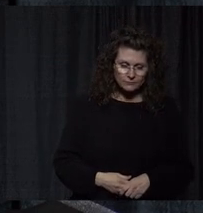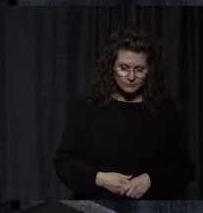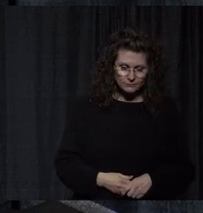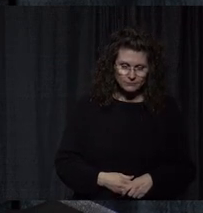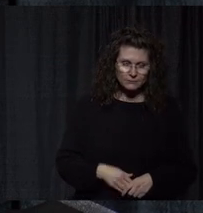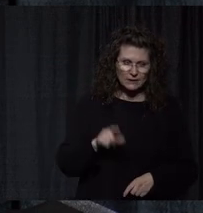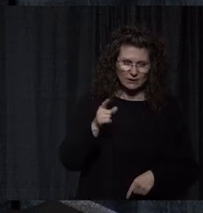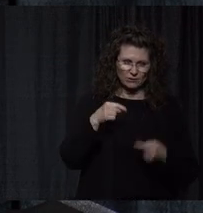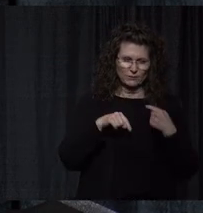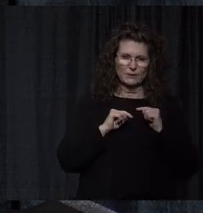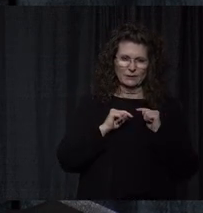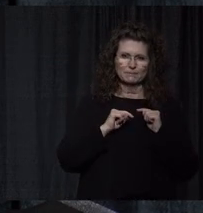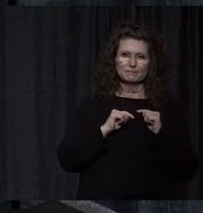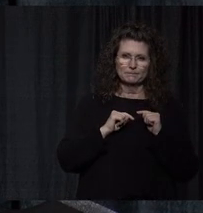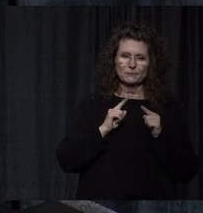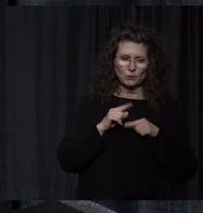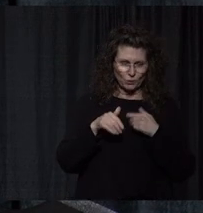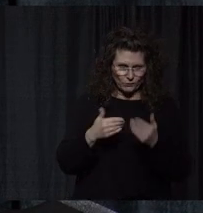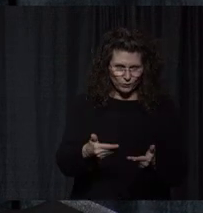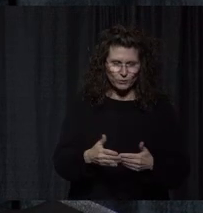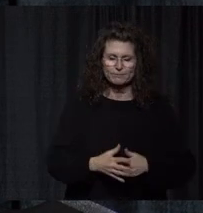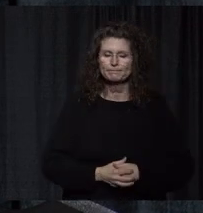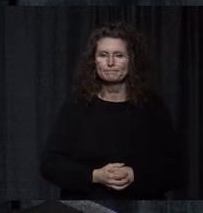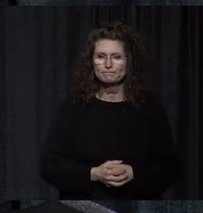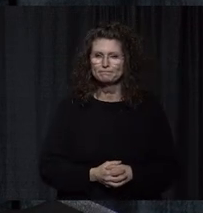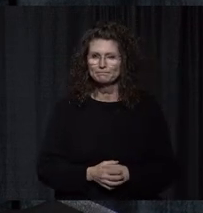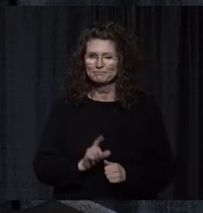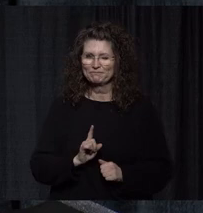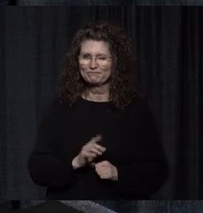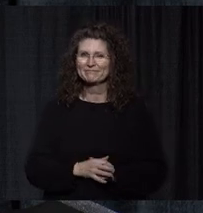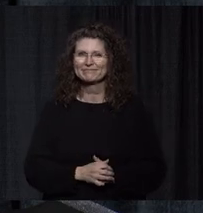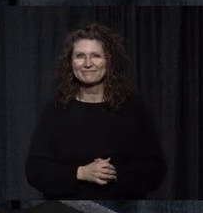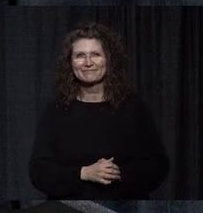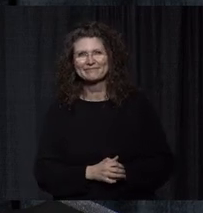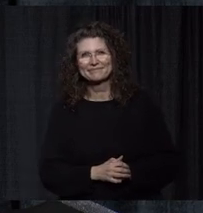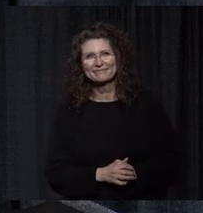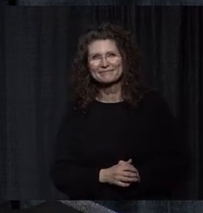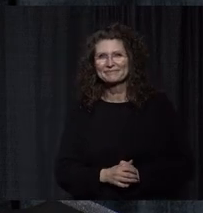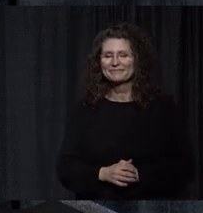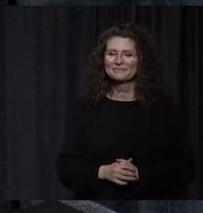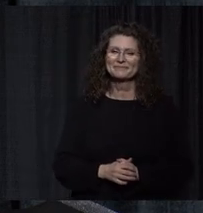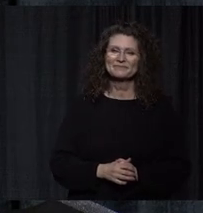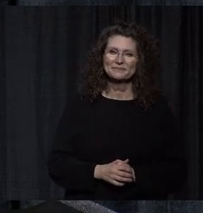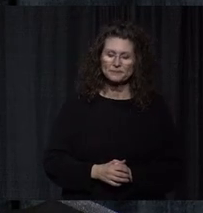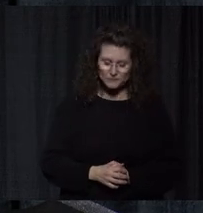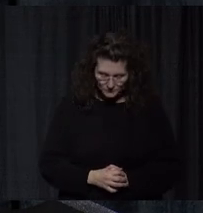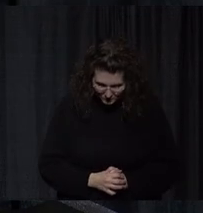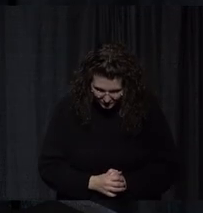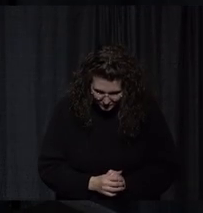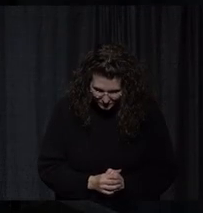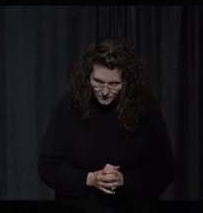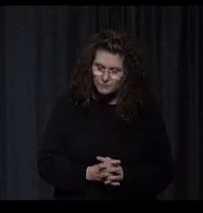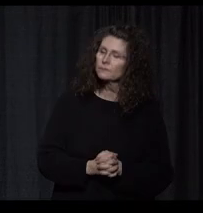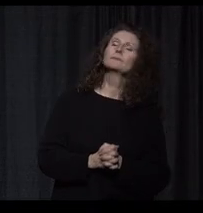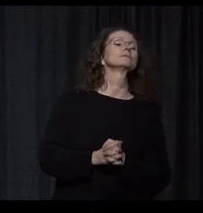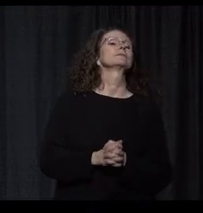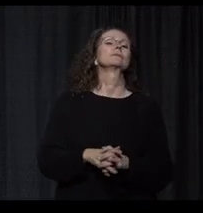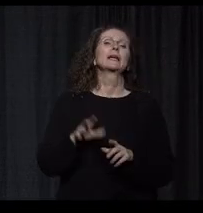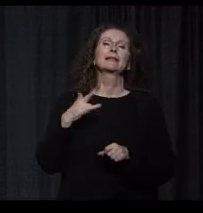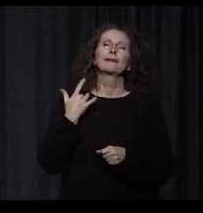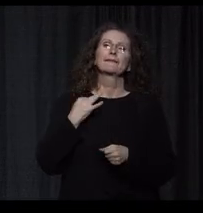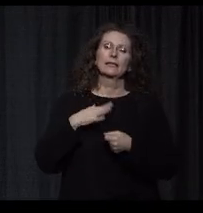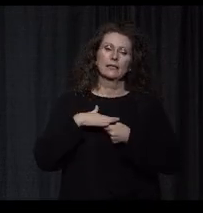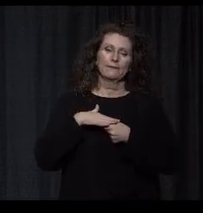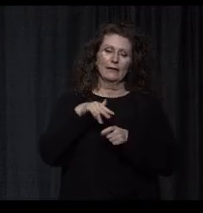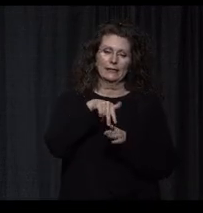I have to go back to go forward. Got it. Okay. So it's a feeling of tension that late